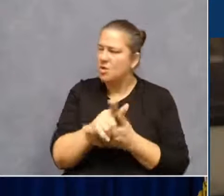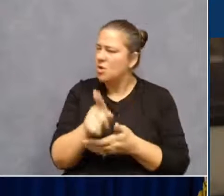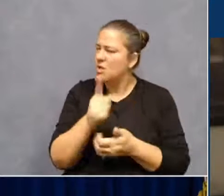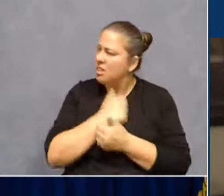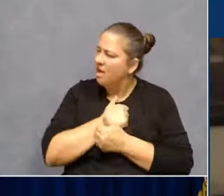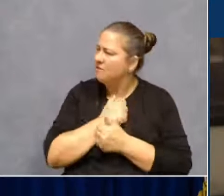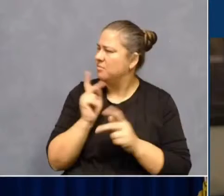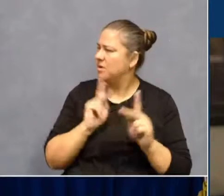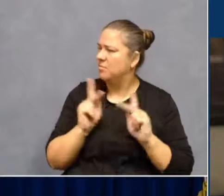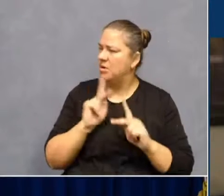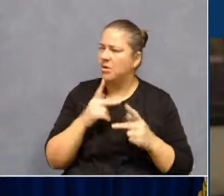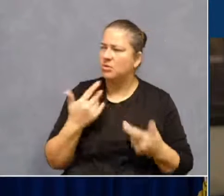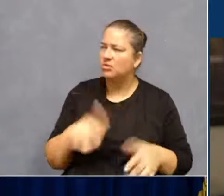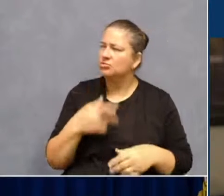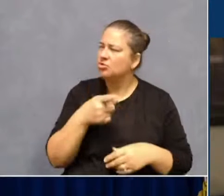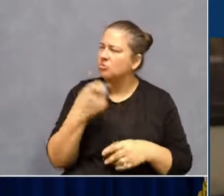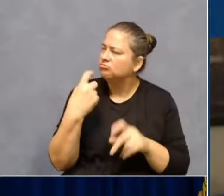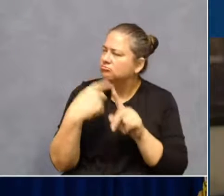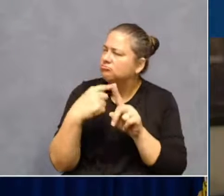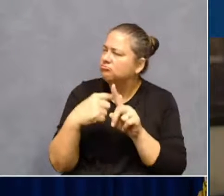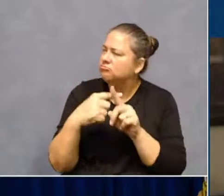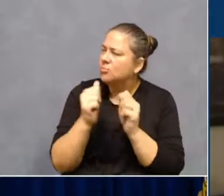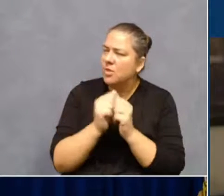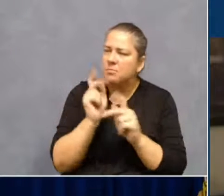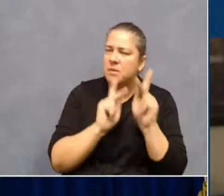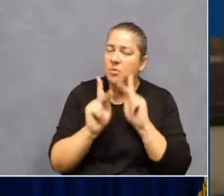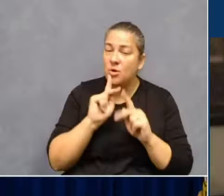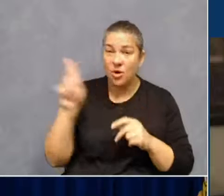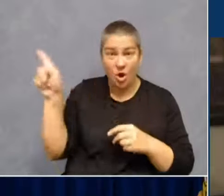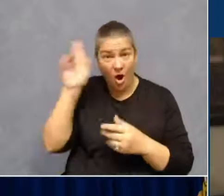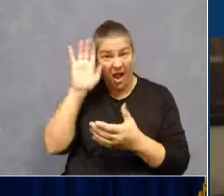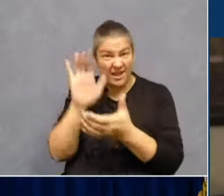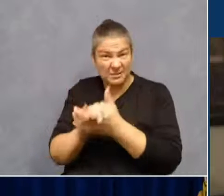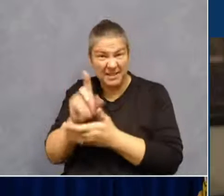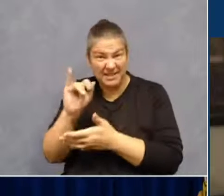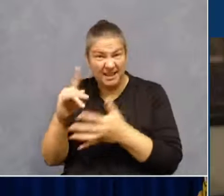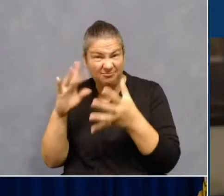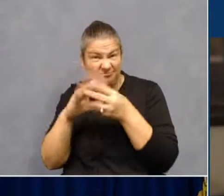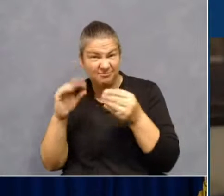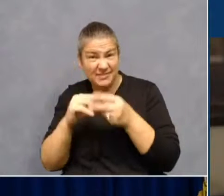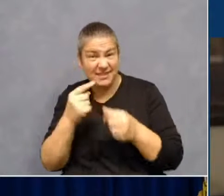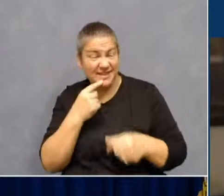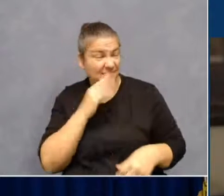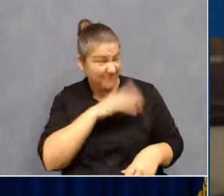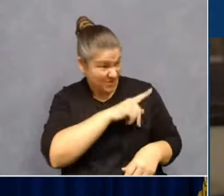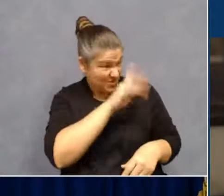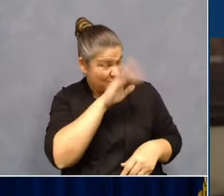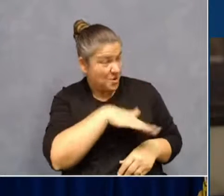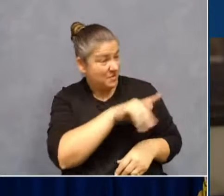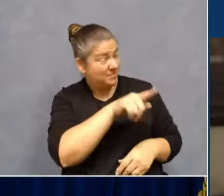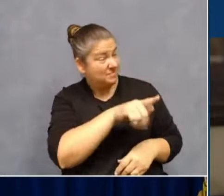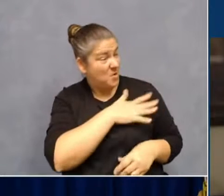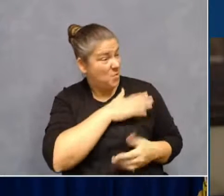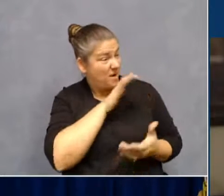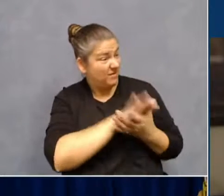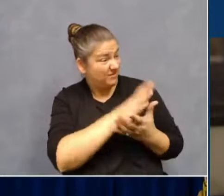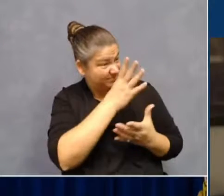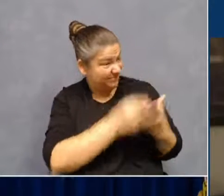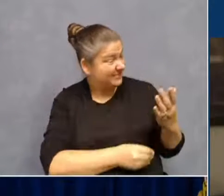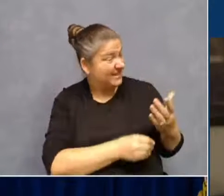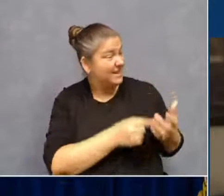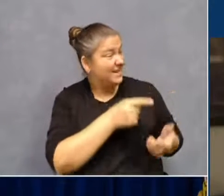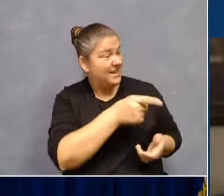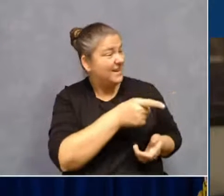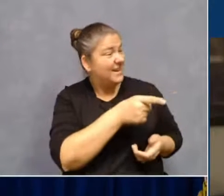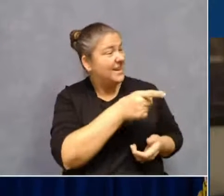people. He laughed, remembering she once said, "I don't know why, but the kids who sometimes act up always love me." And he